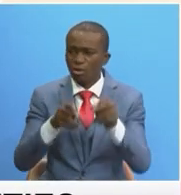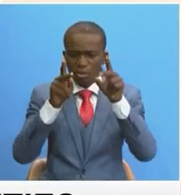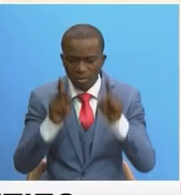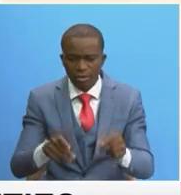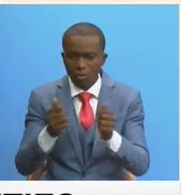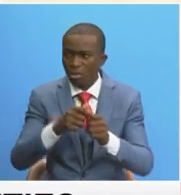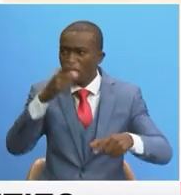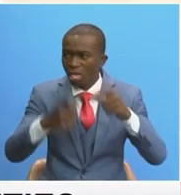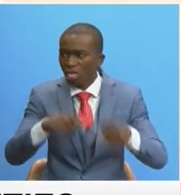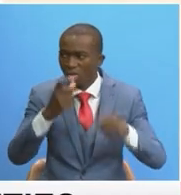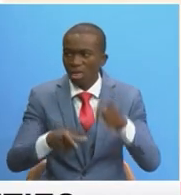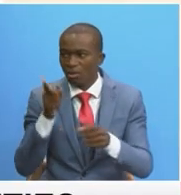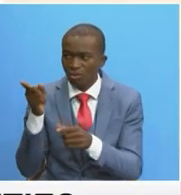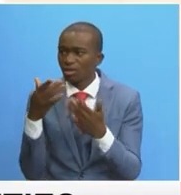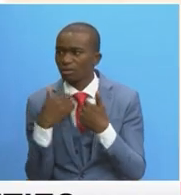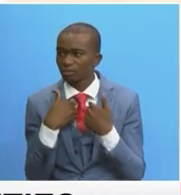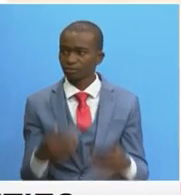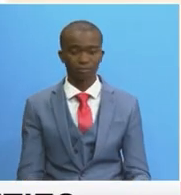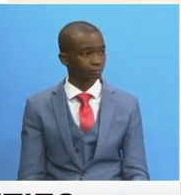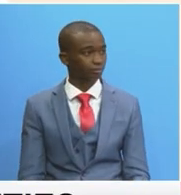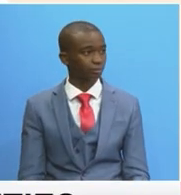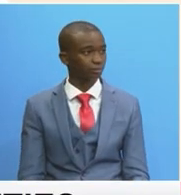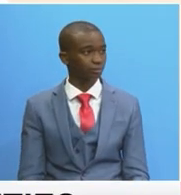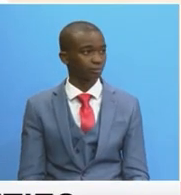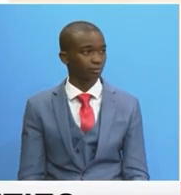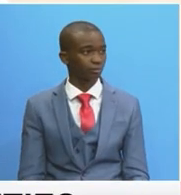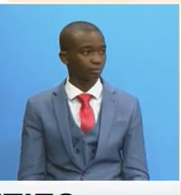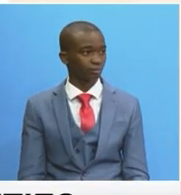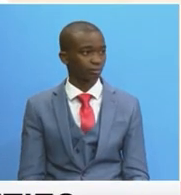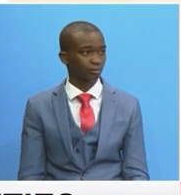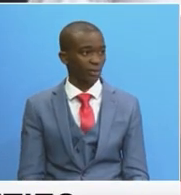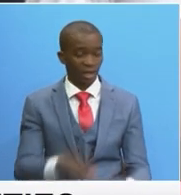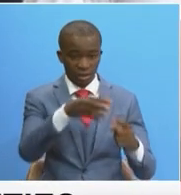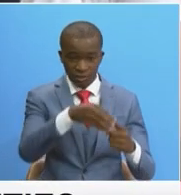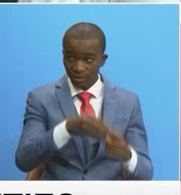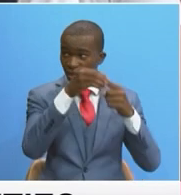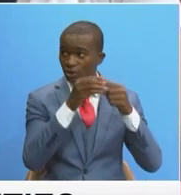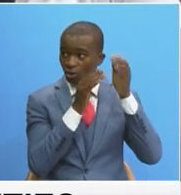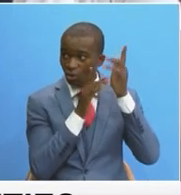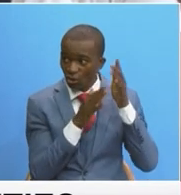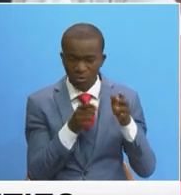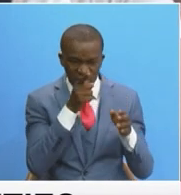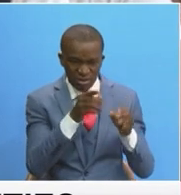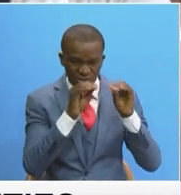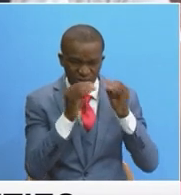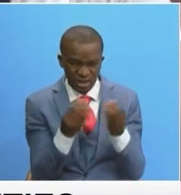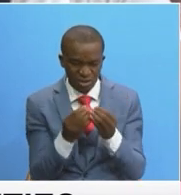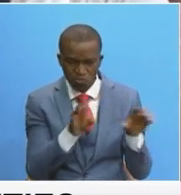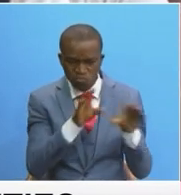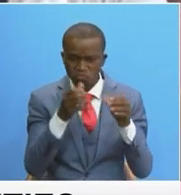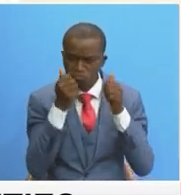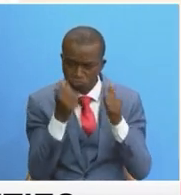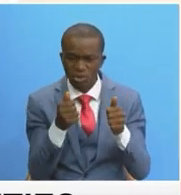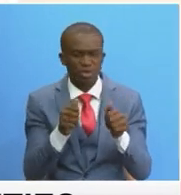attending lessons at Special Hope Network, I have seen firsthand the